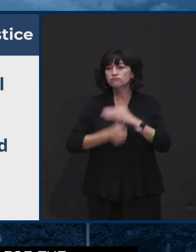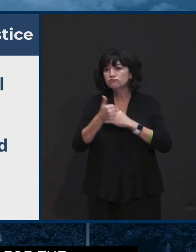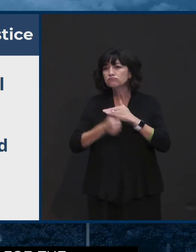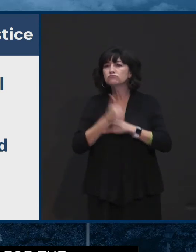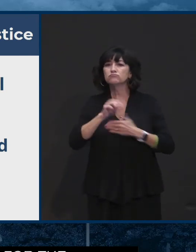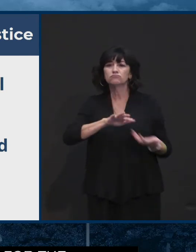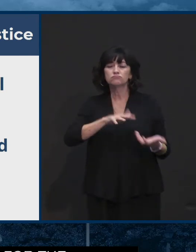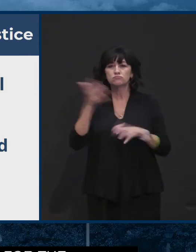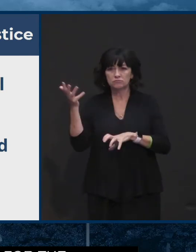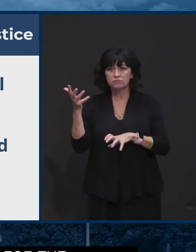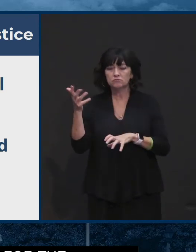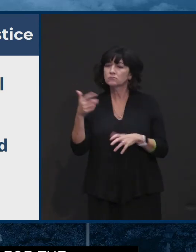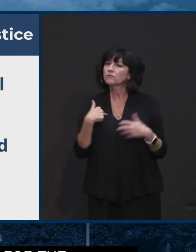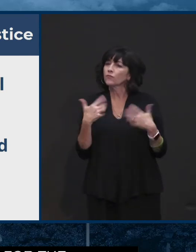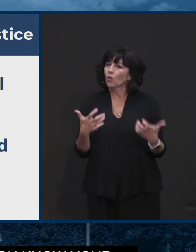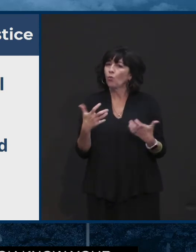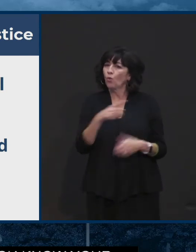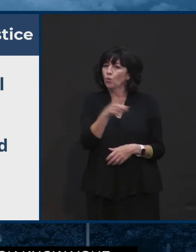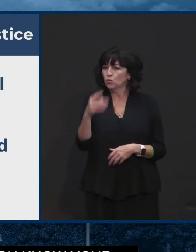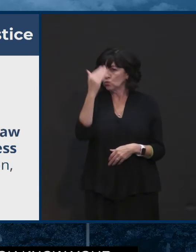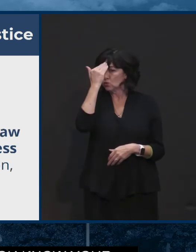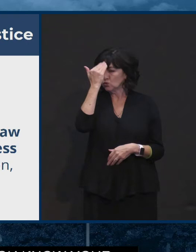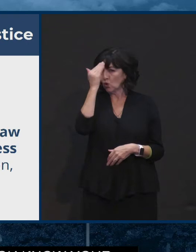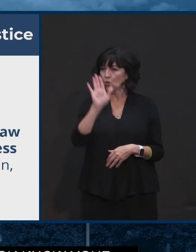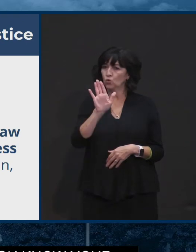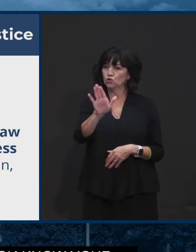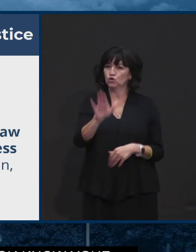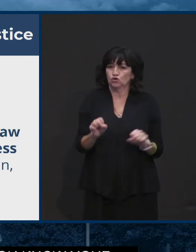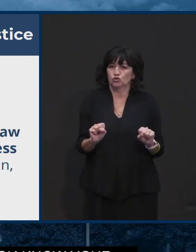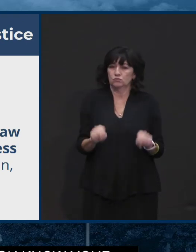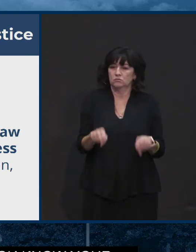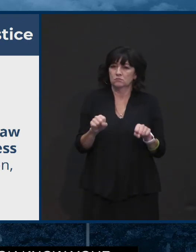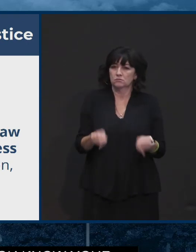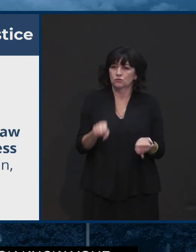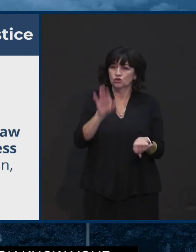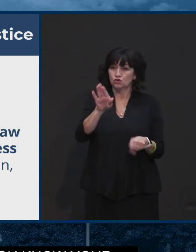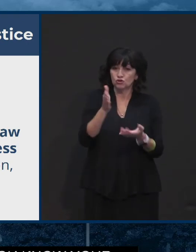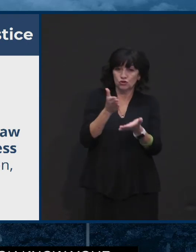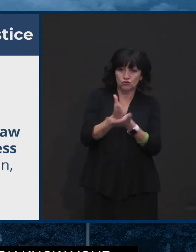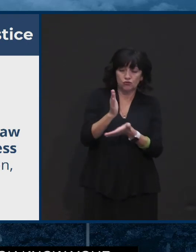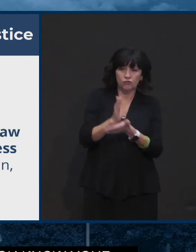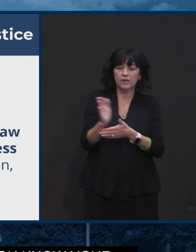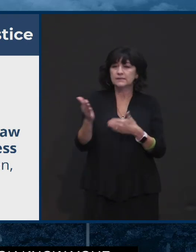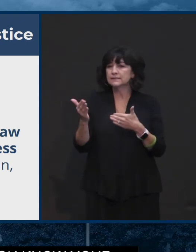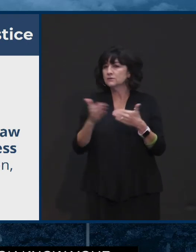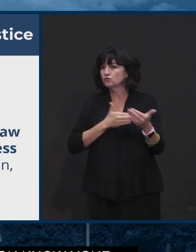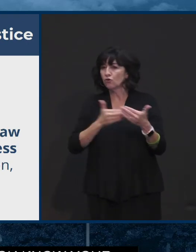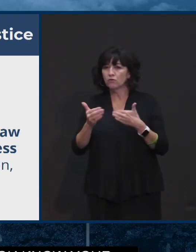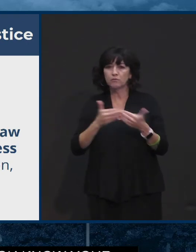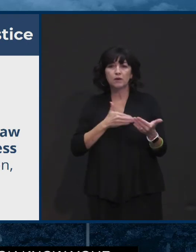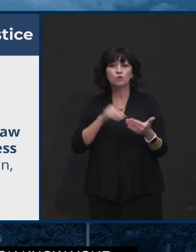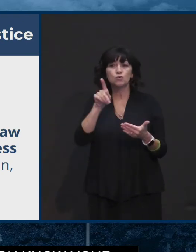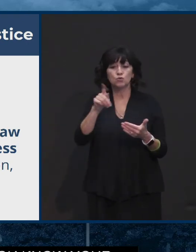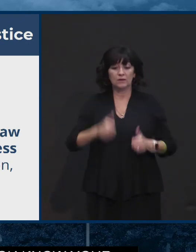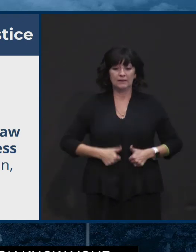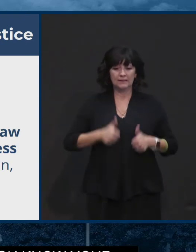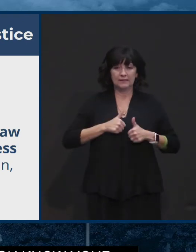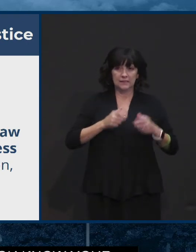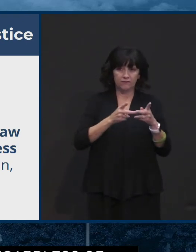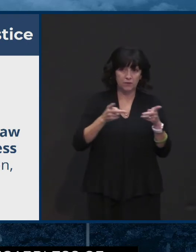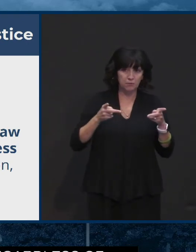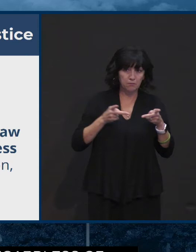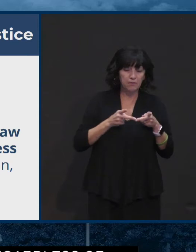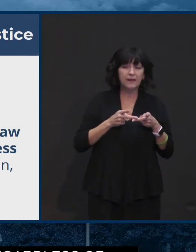and that those rights will be protected regardless of your party, your ideology, or where you live. If you